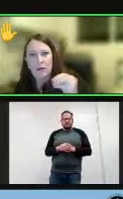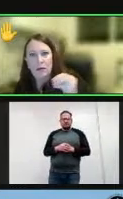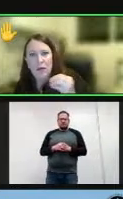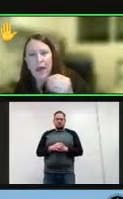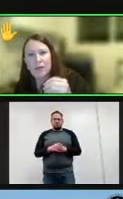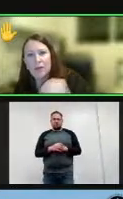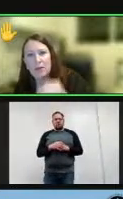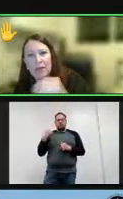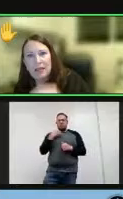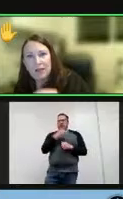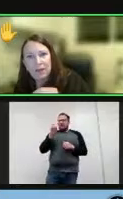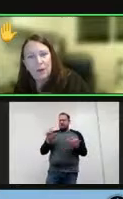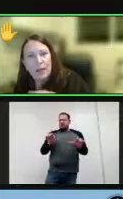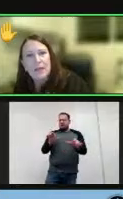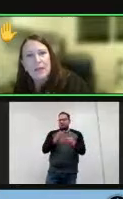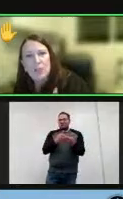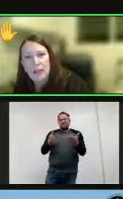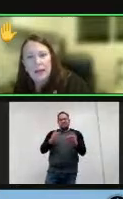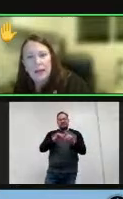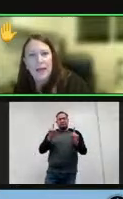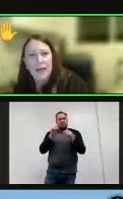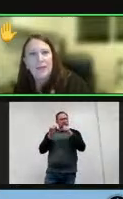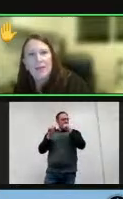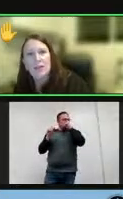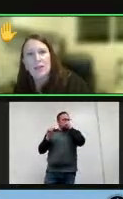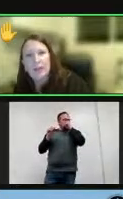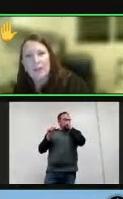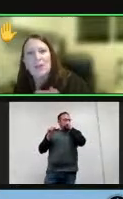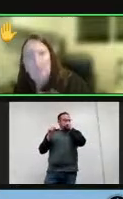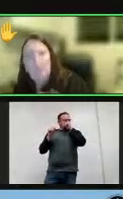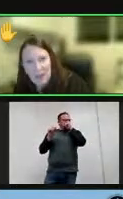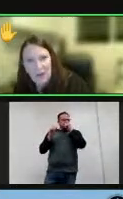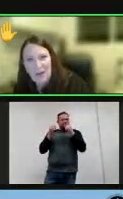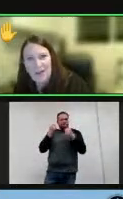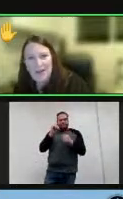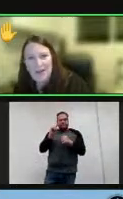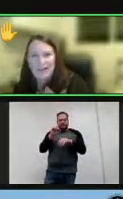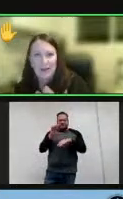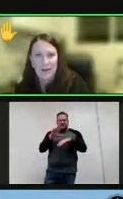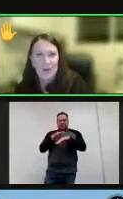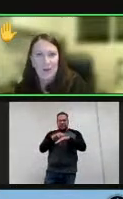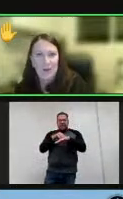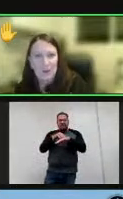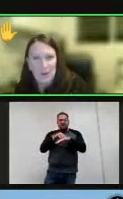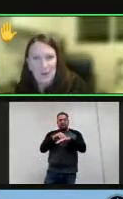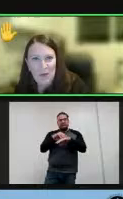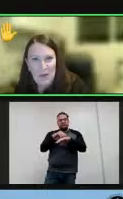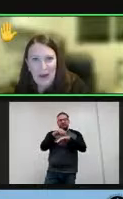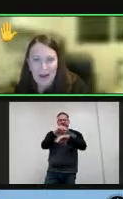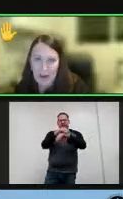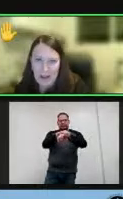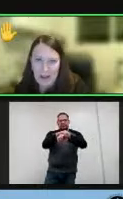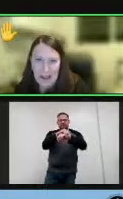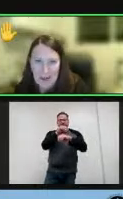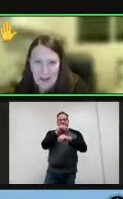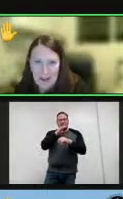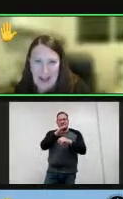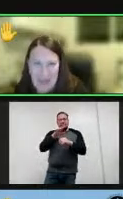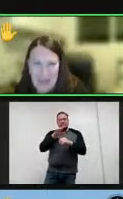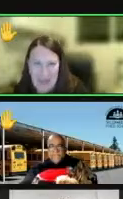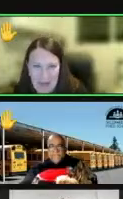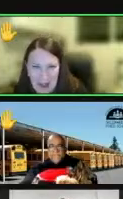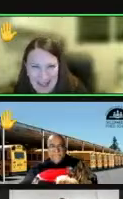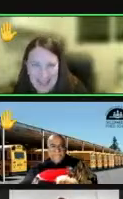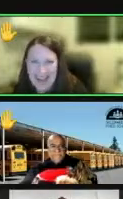Do we have to do something different for our native English language speakers to get them up to speed with Spanish? Christy, do you understand